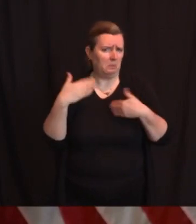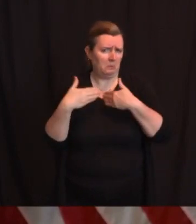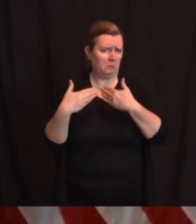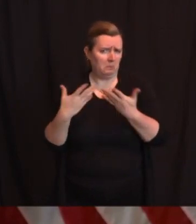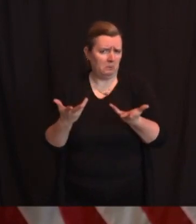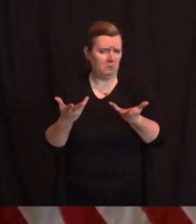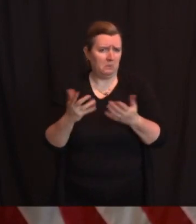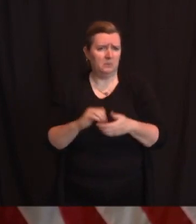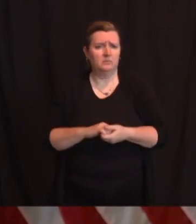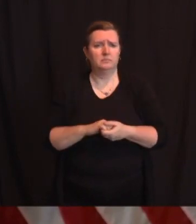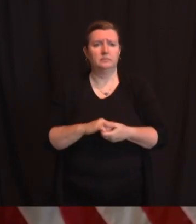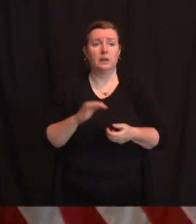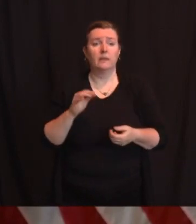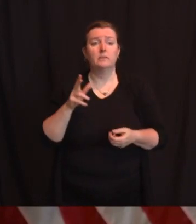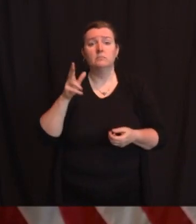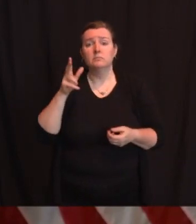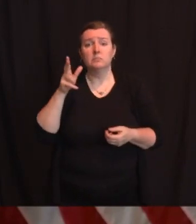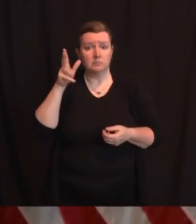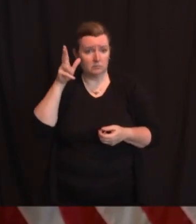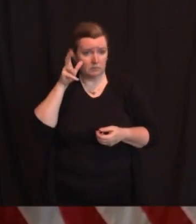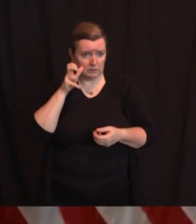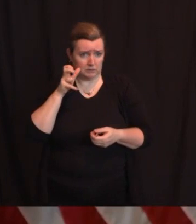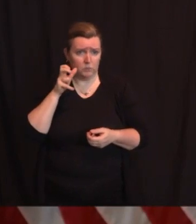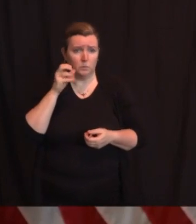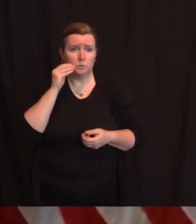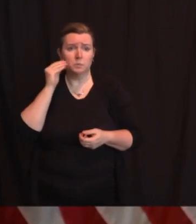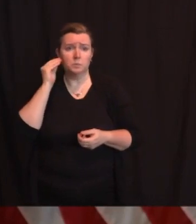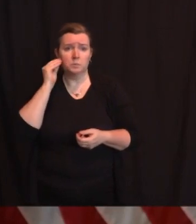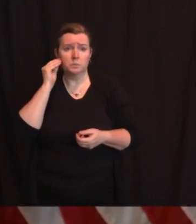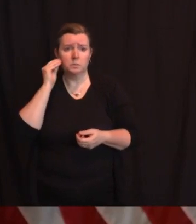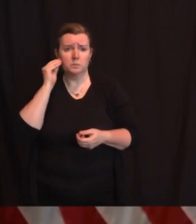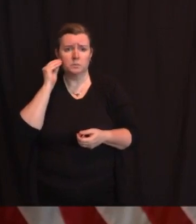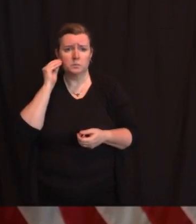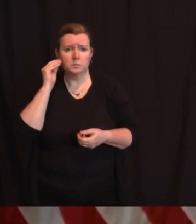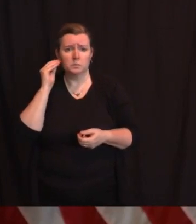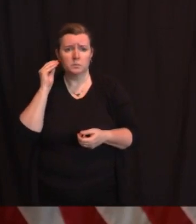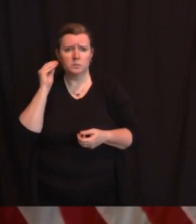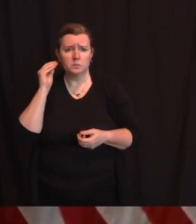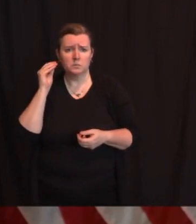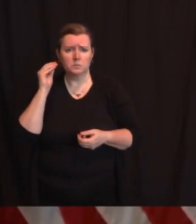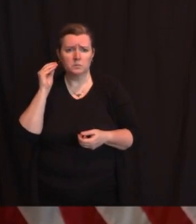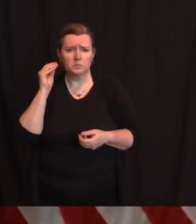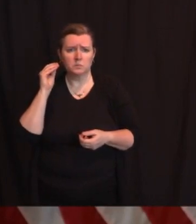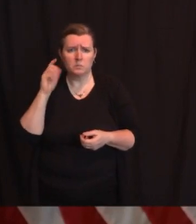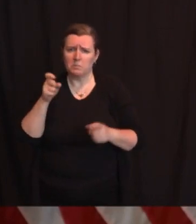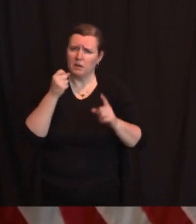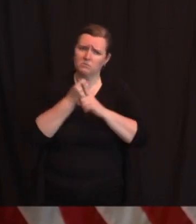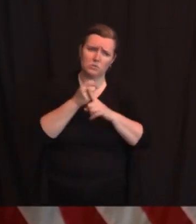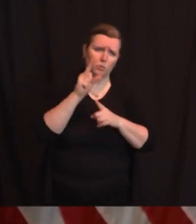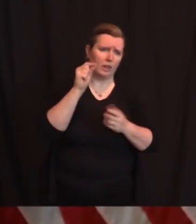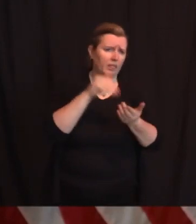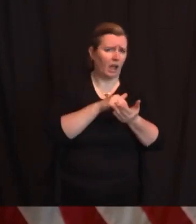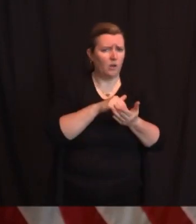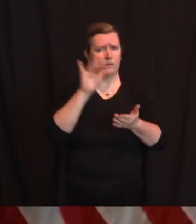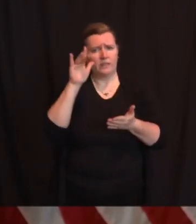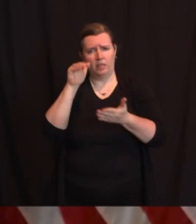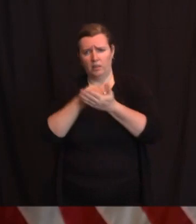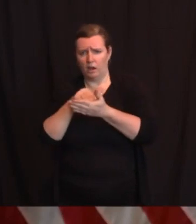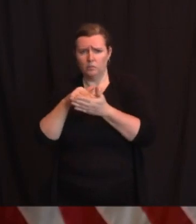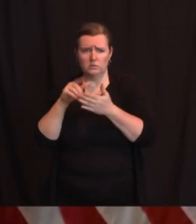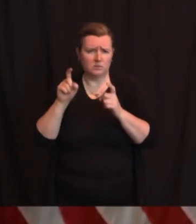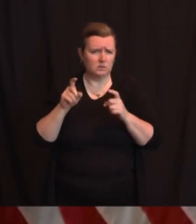home and you hear we need to double the test, we need to get to 20,000, you get to 20,000 and then 25,000. What does that mean? Like, what does that get you in terms of public